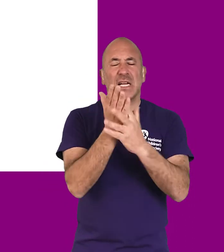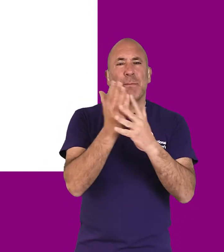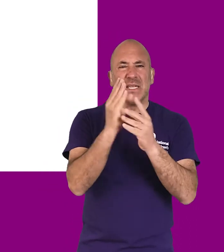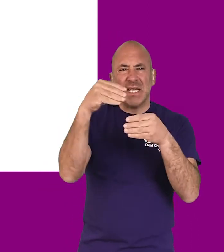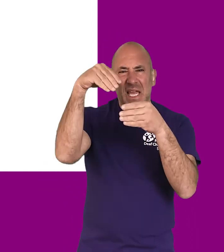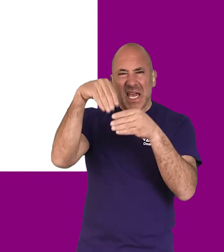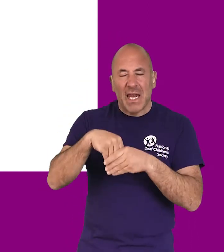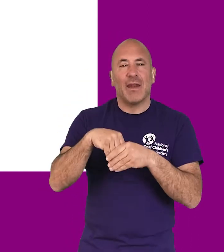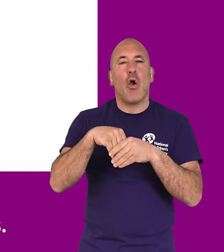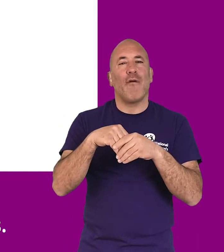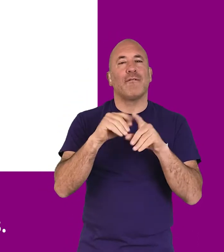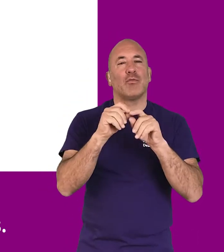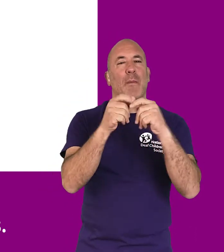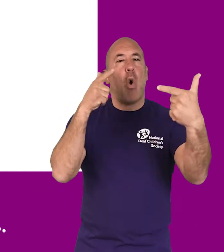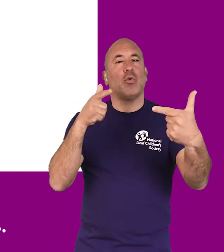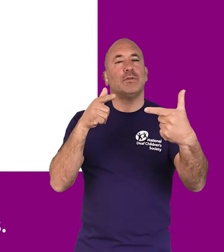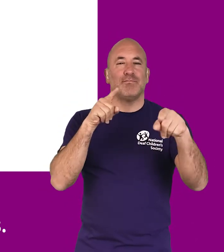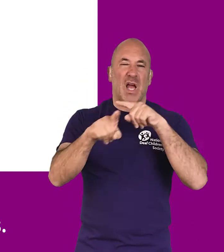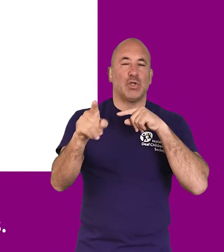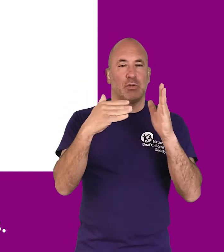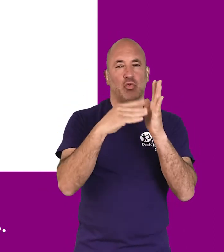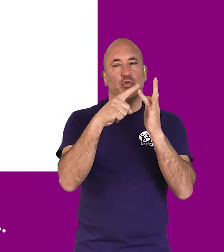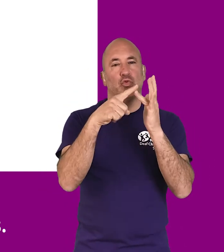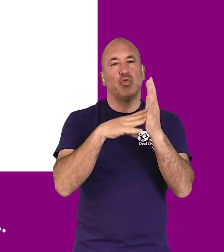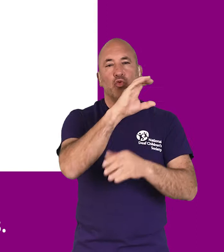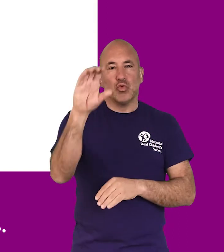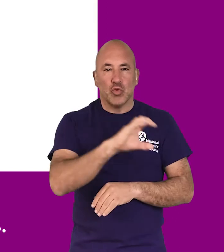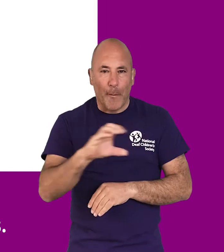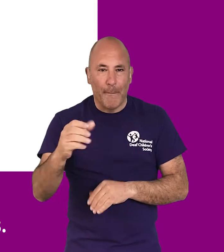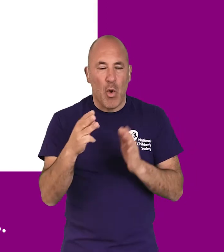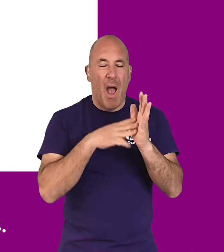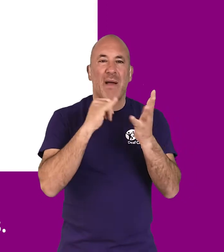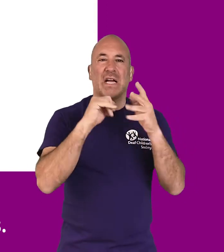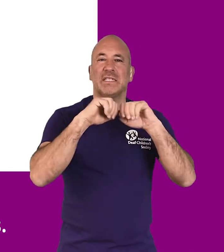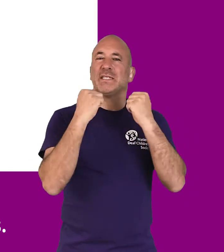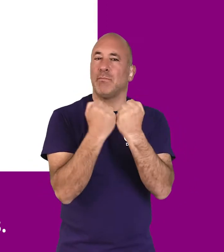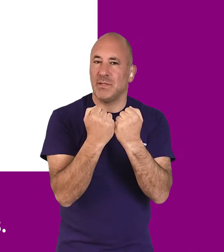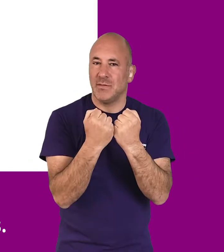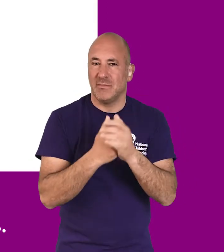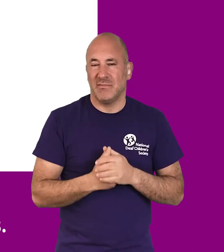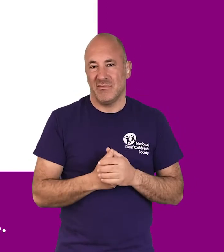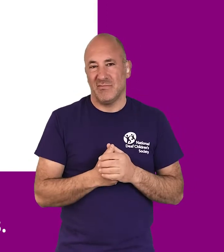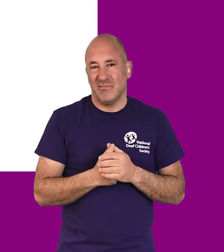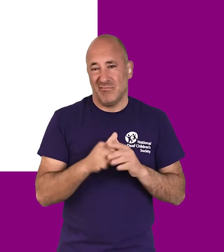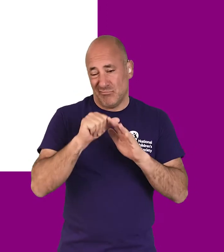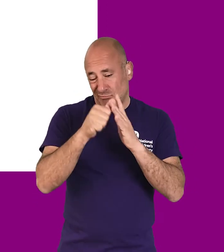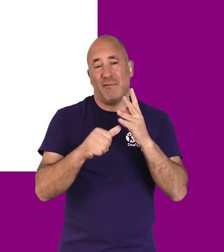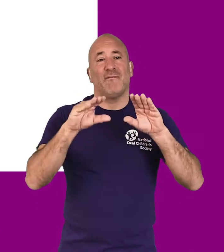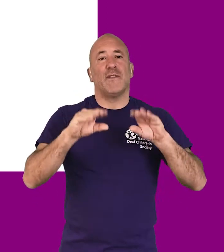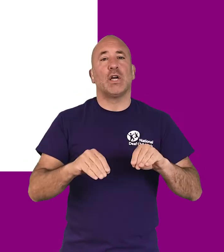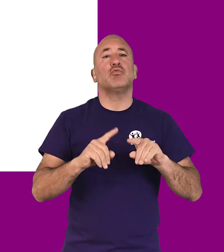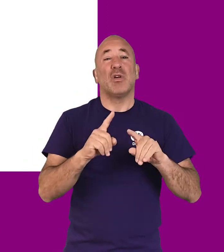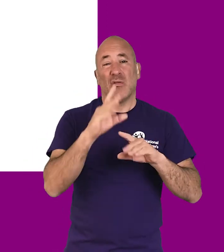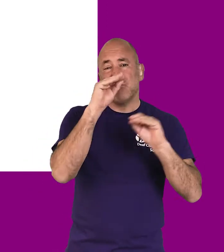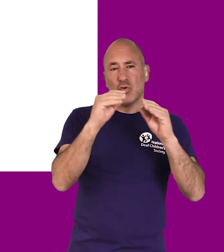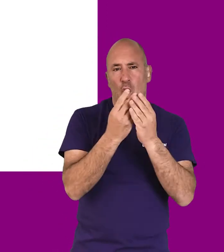the accessibility features for most used platforms, in particular Zoom and also MS Teams. We'll finish